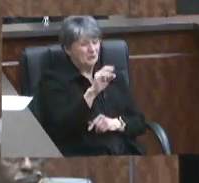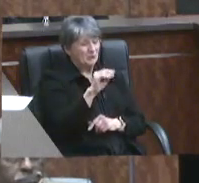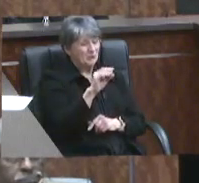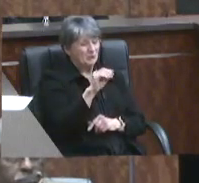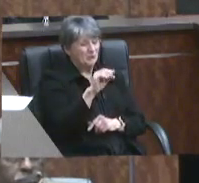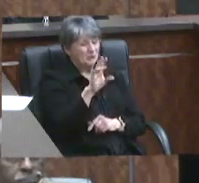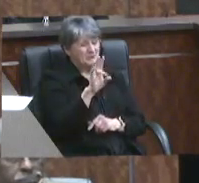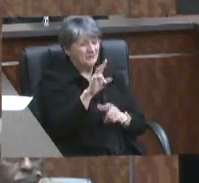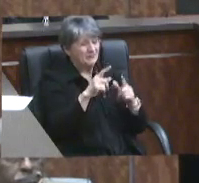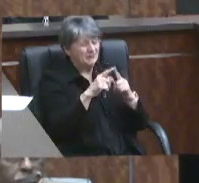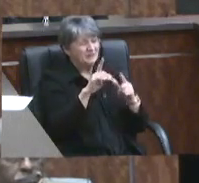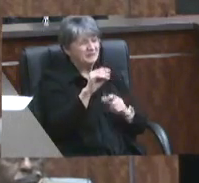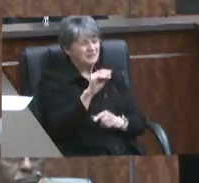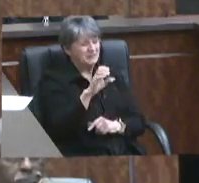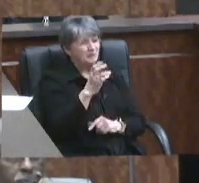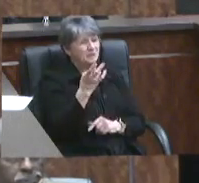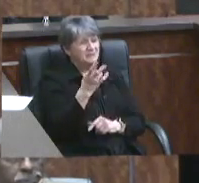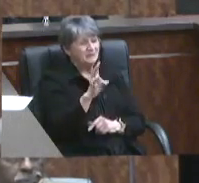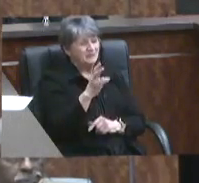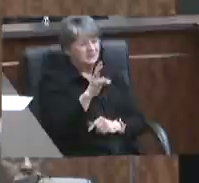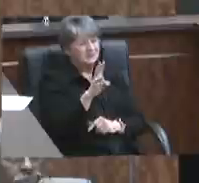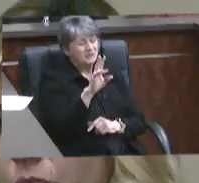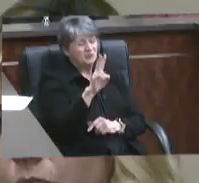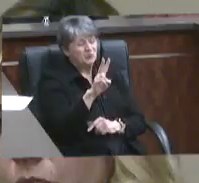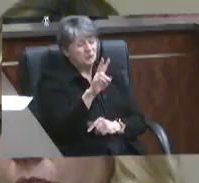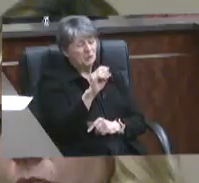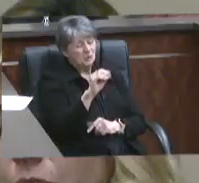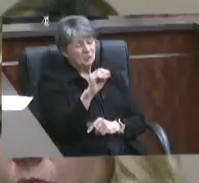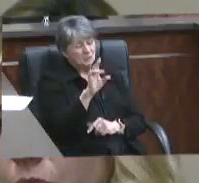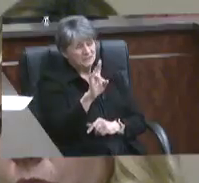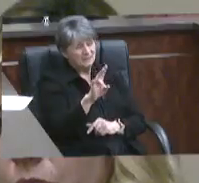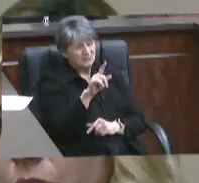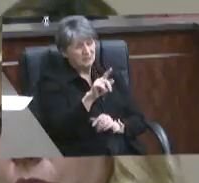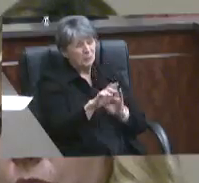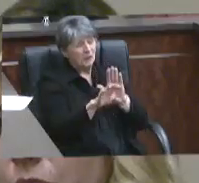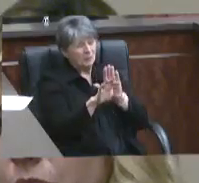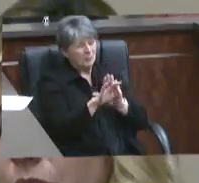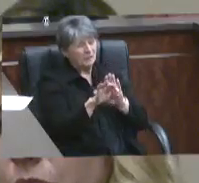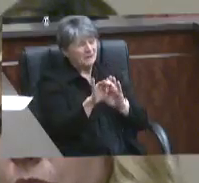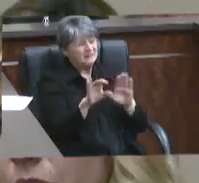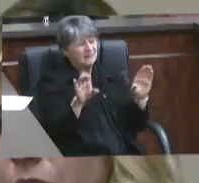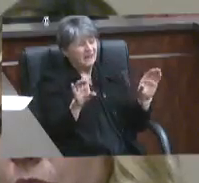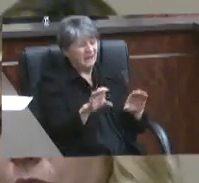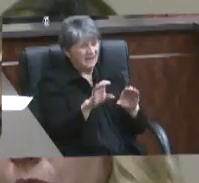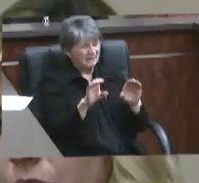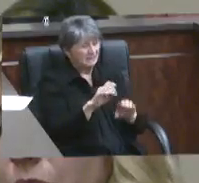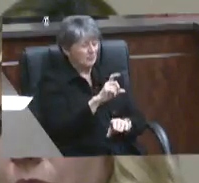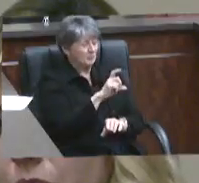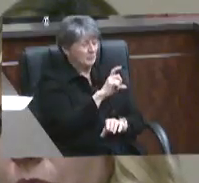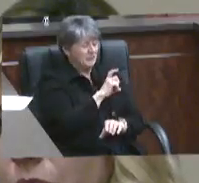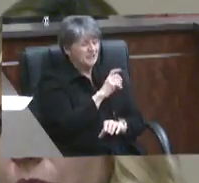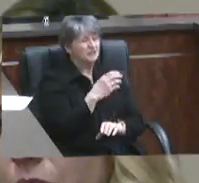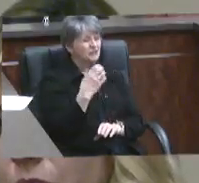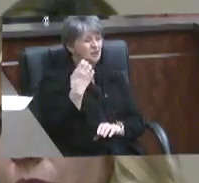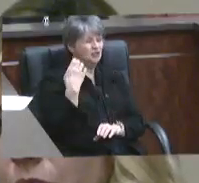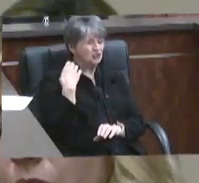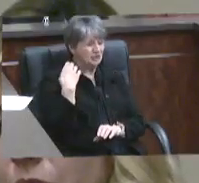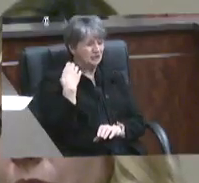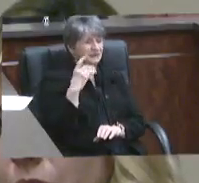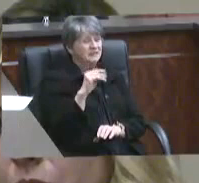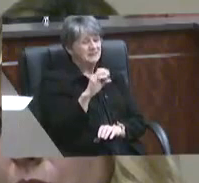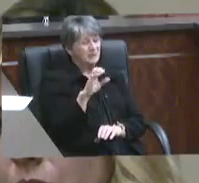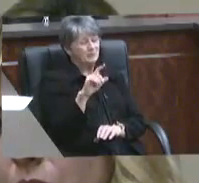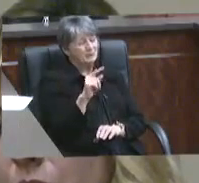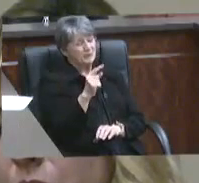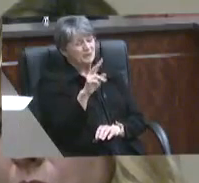until December 17th, 2007, you were appointed as acting police chief. December the 1st, 2010,